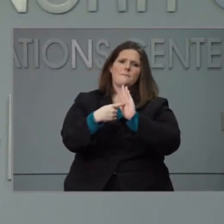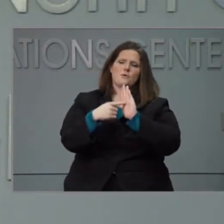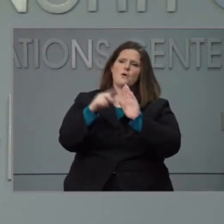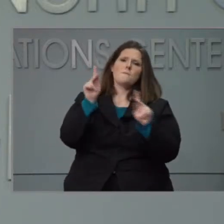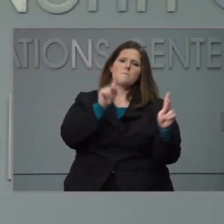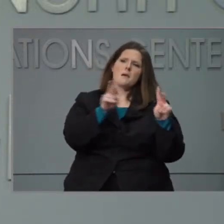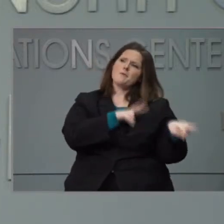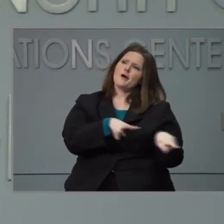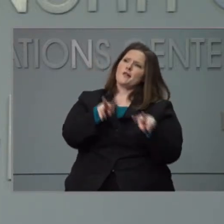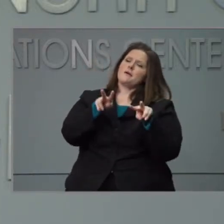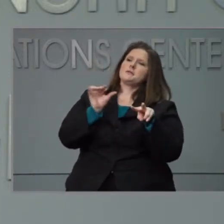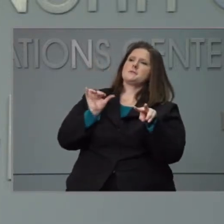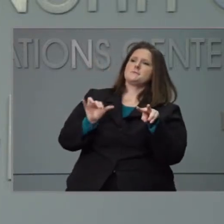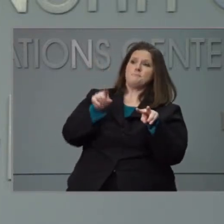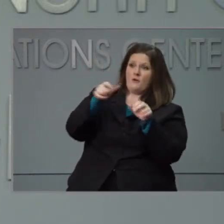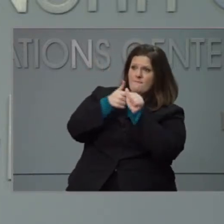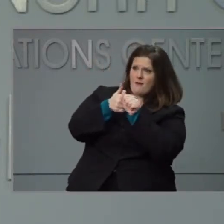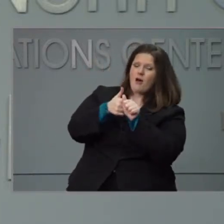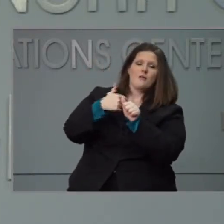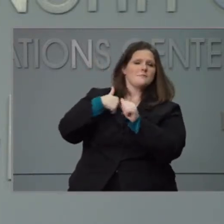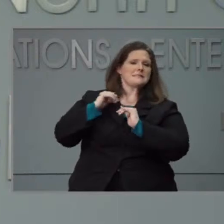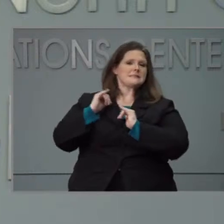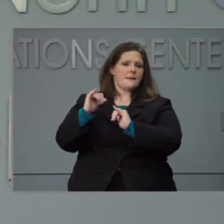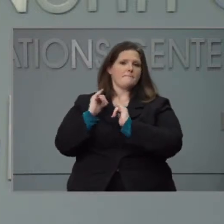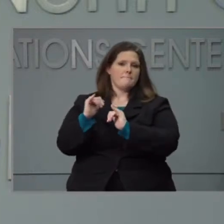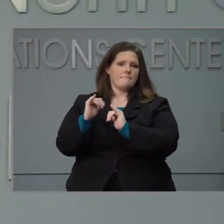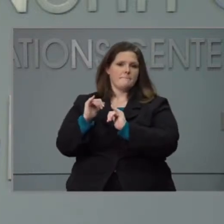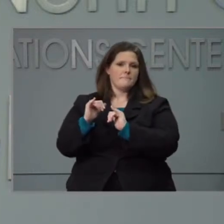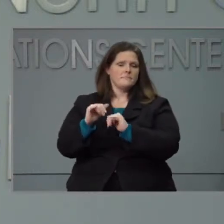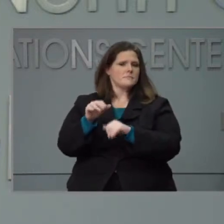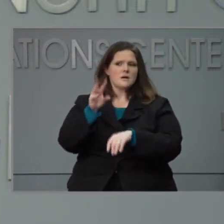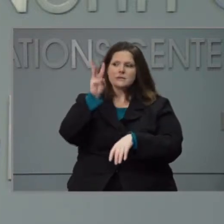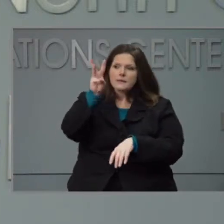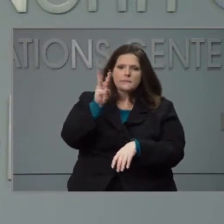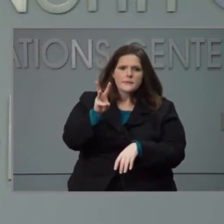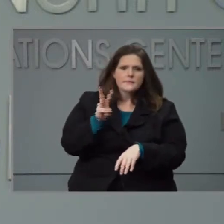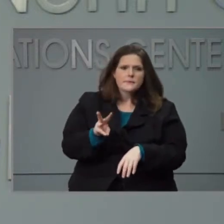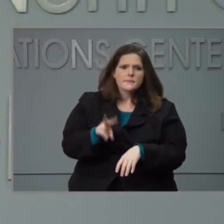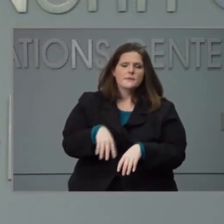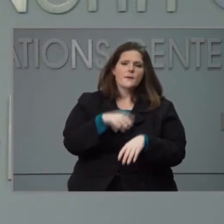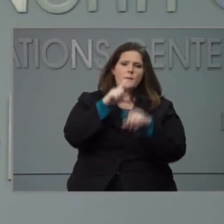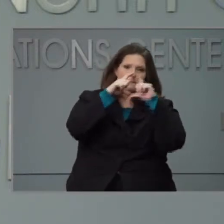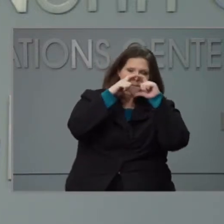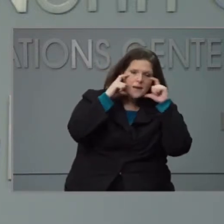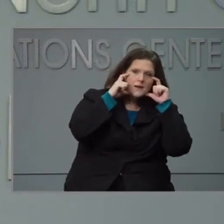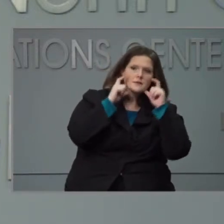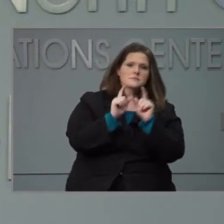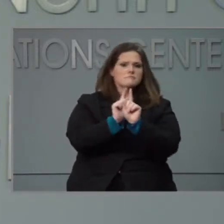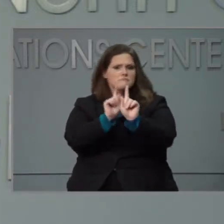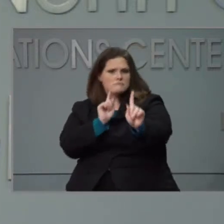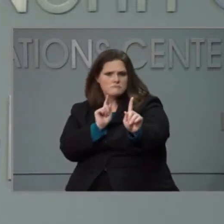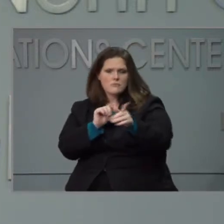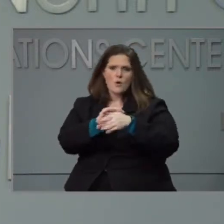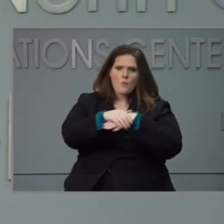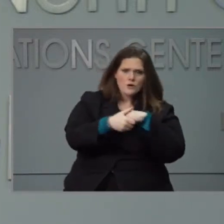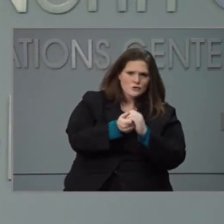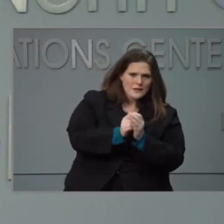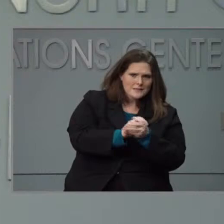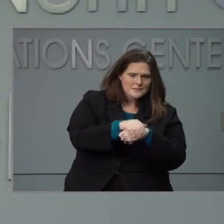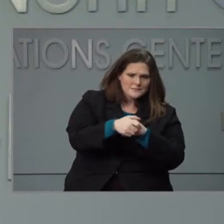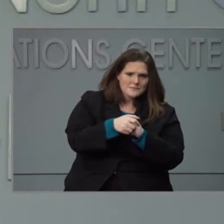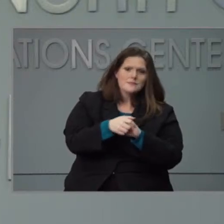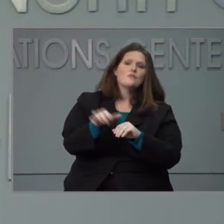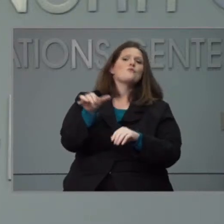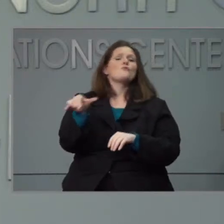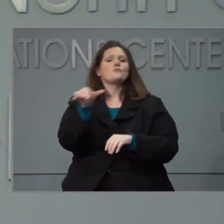wearing a mask and socially distancing and washing hands and doing the things that we need to do in addition to enforcing